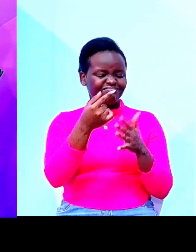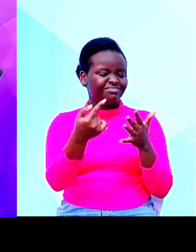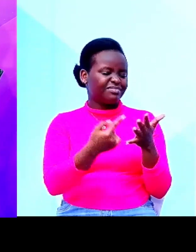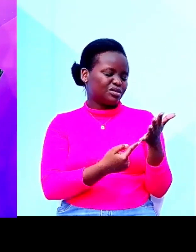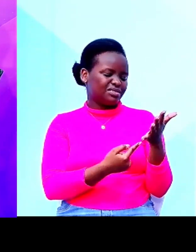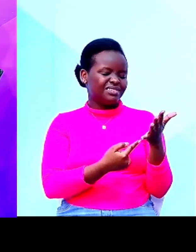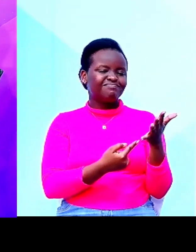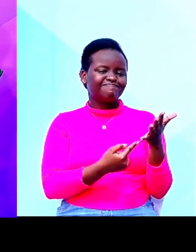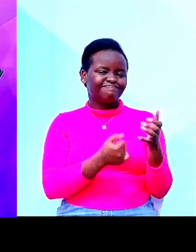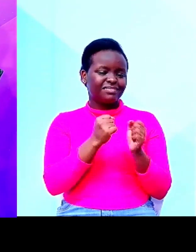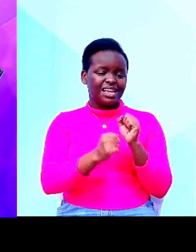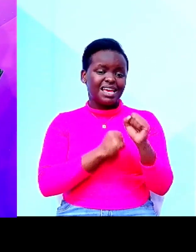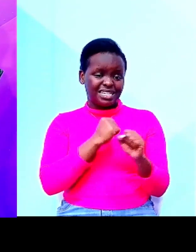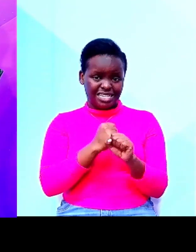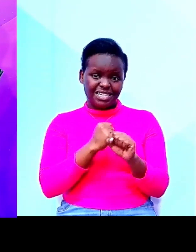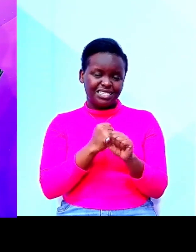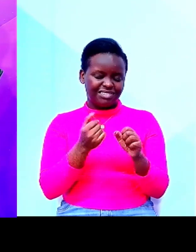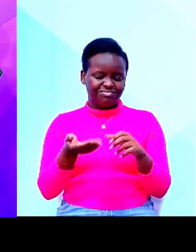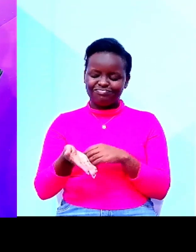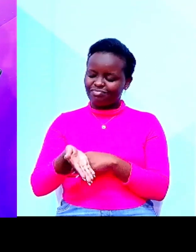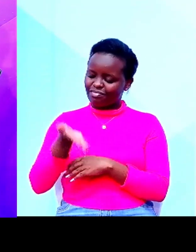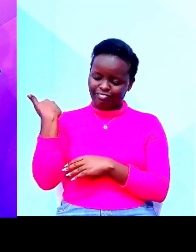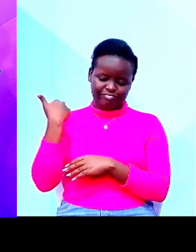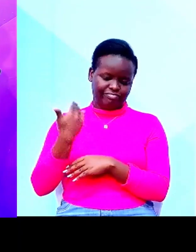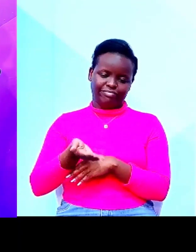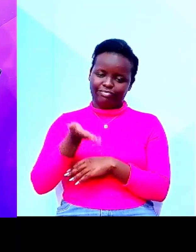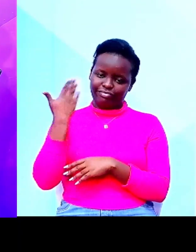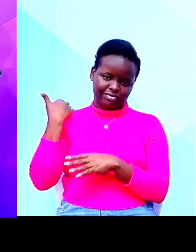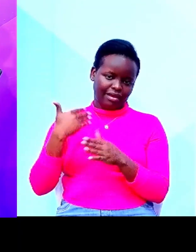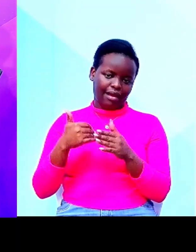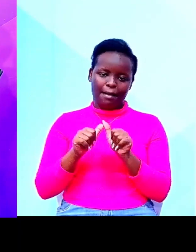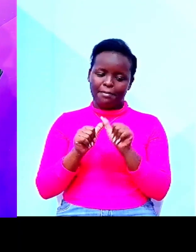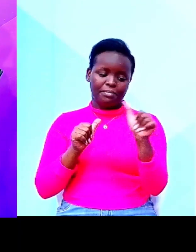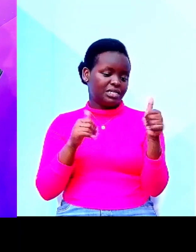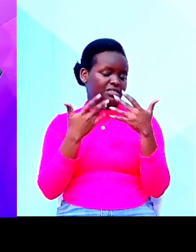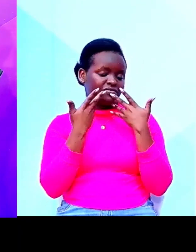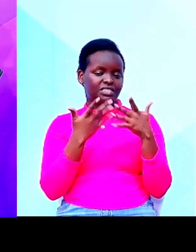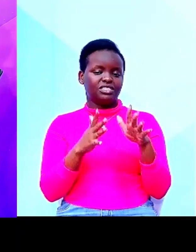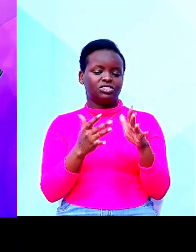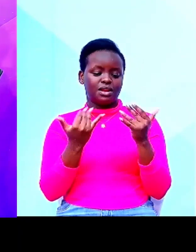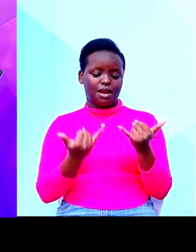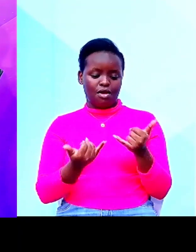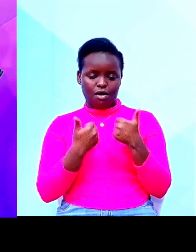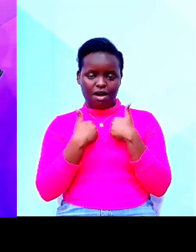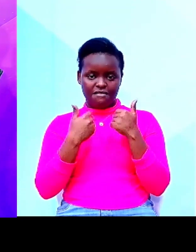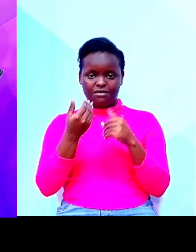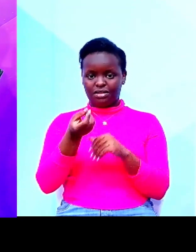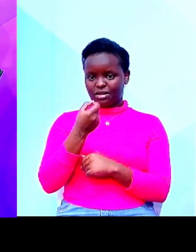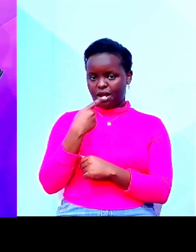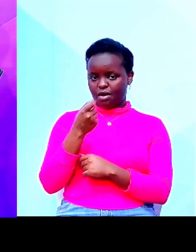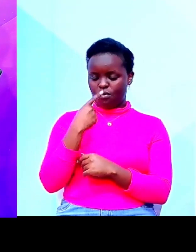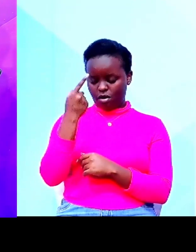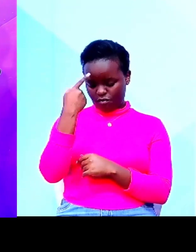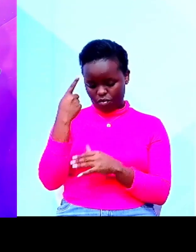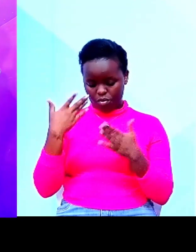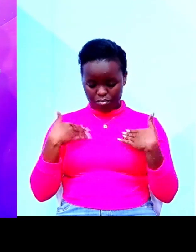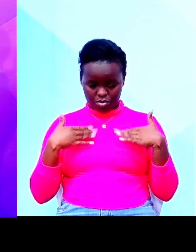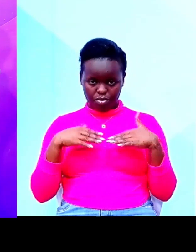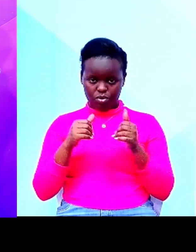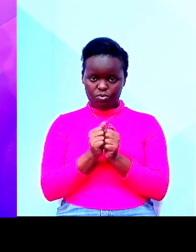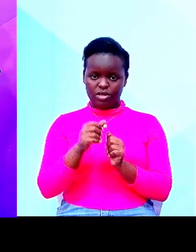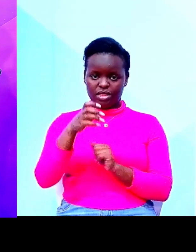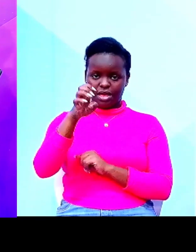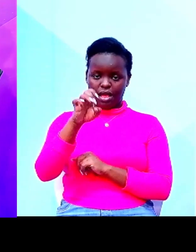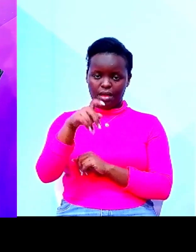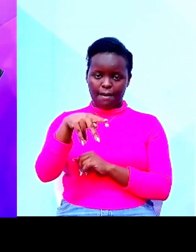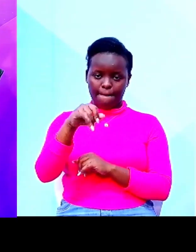years are gone. Nowadays we have medication for people living with epilepsy.